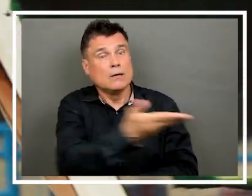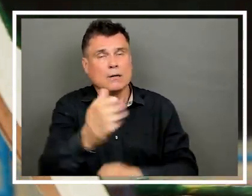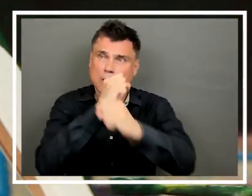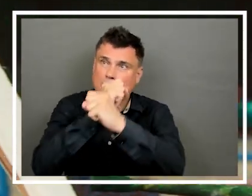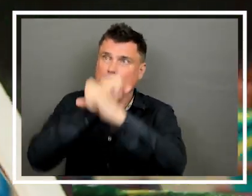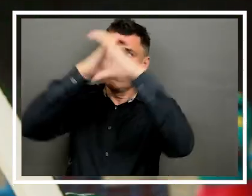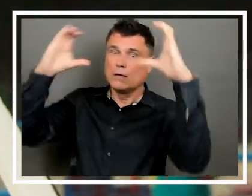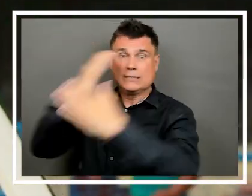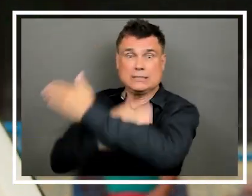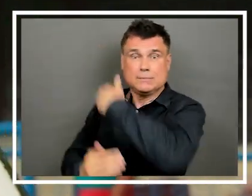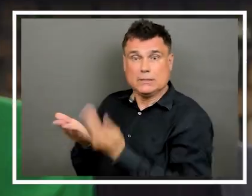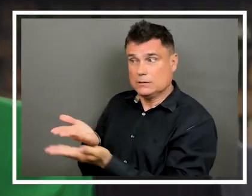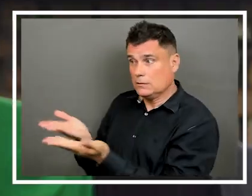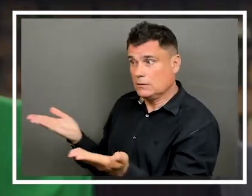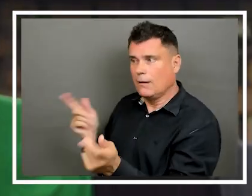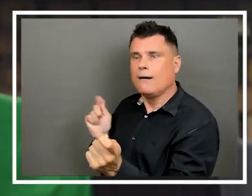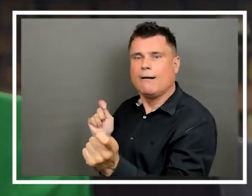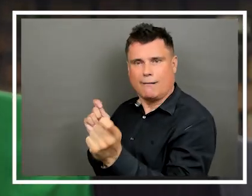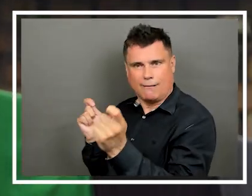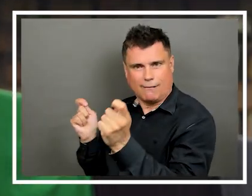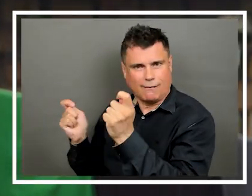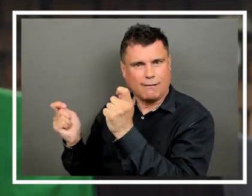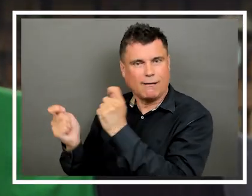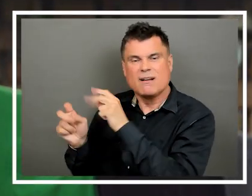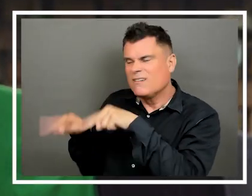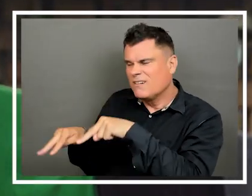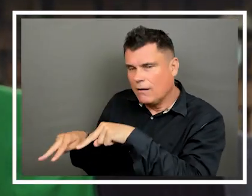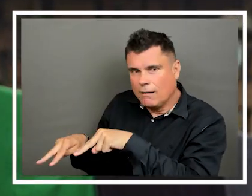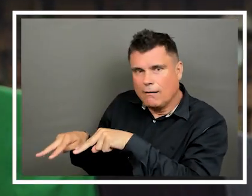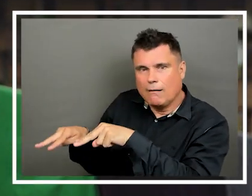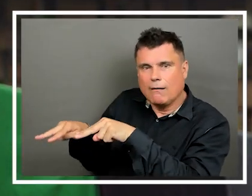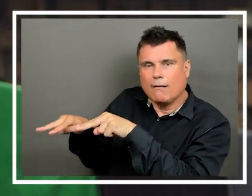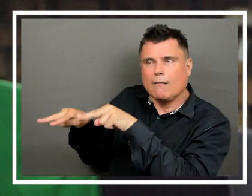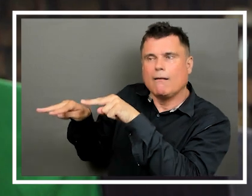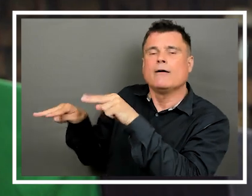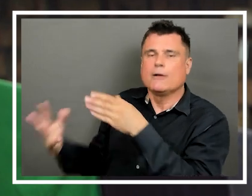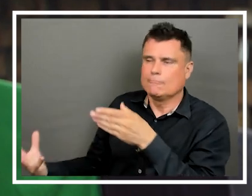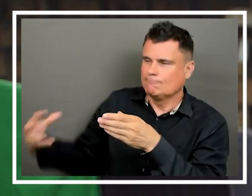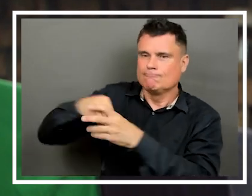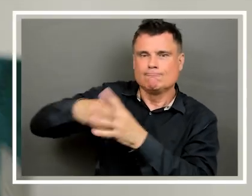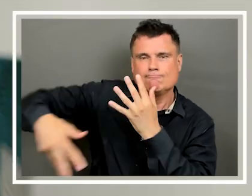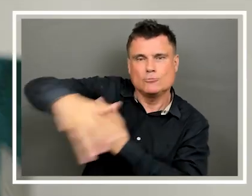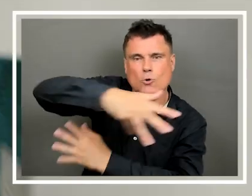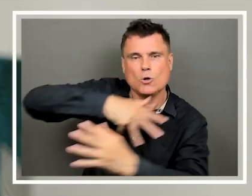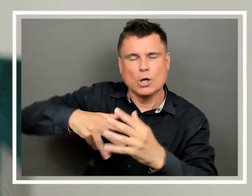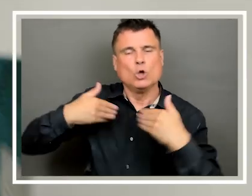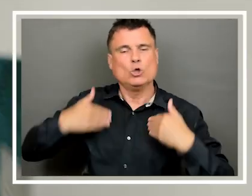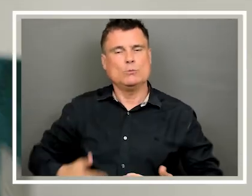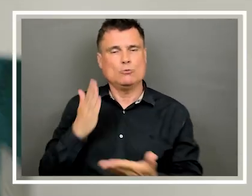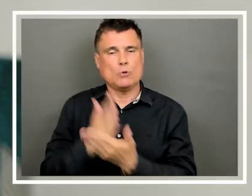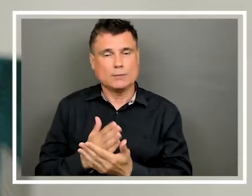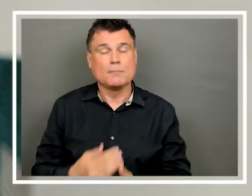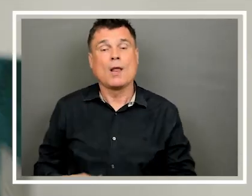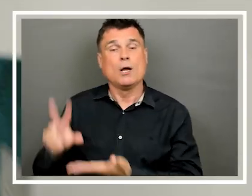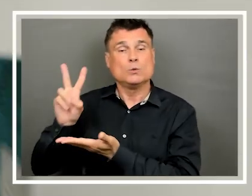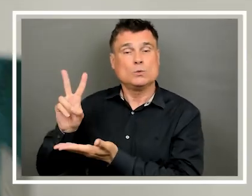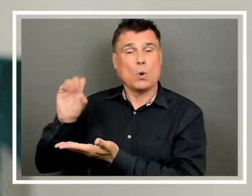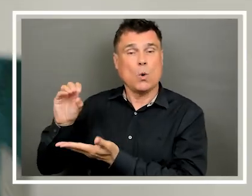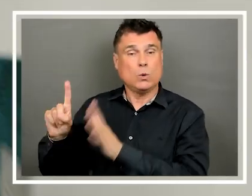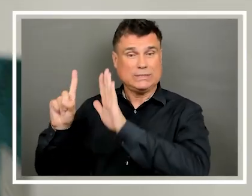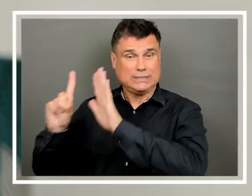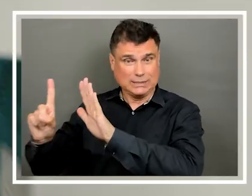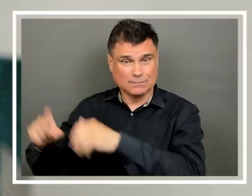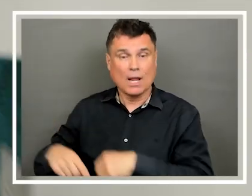has dramatically changed with a new social and human rights understanding of disability. In fact, in